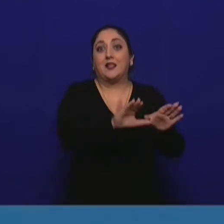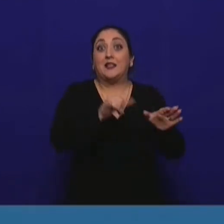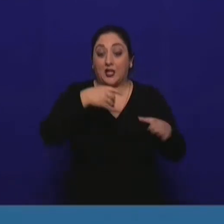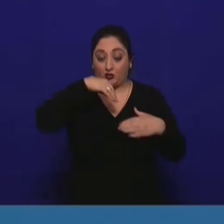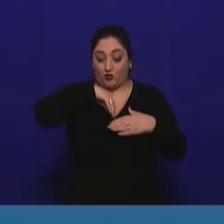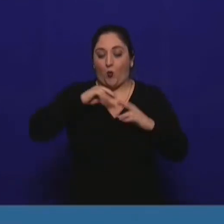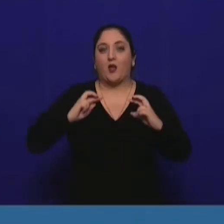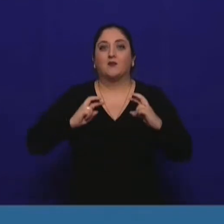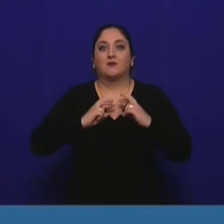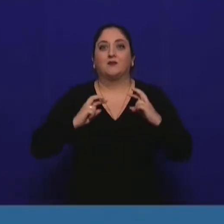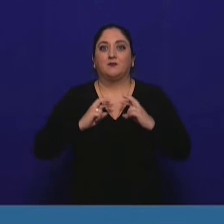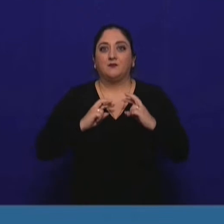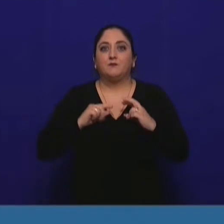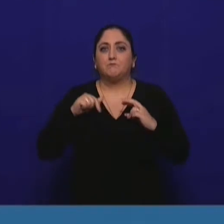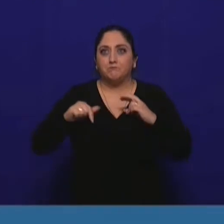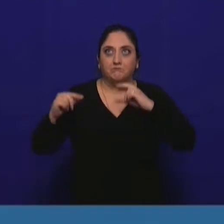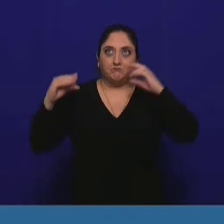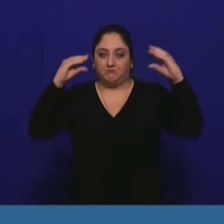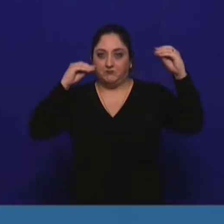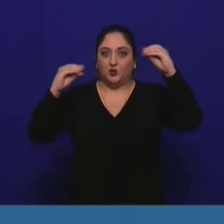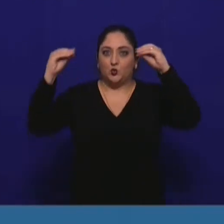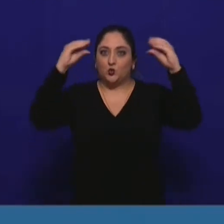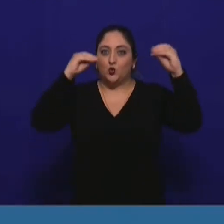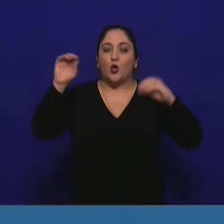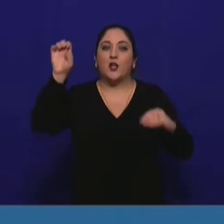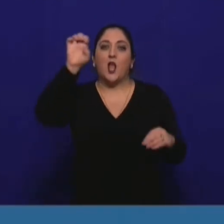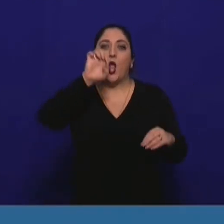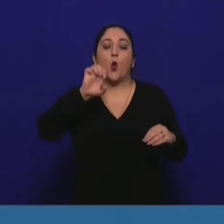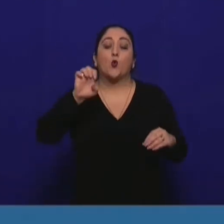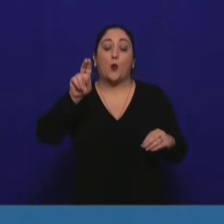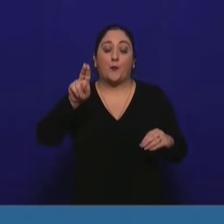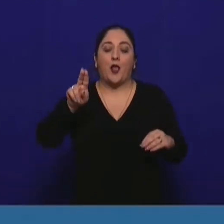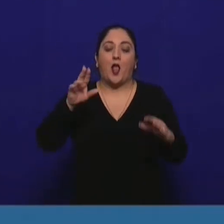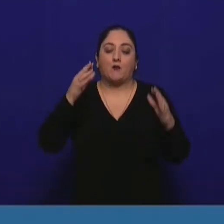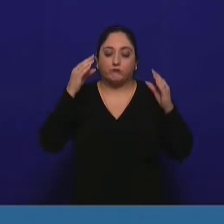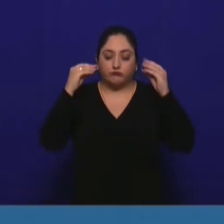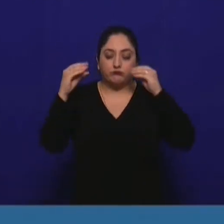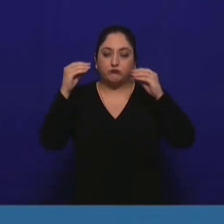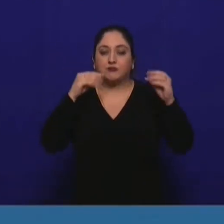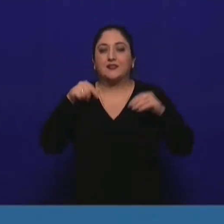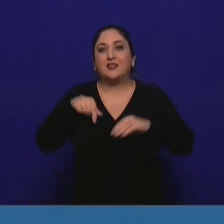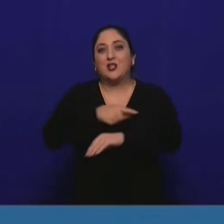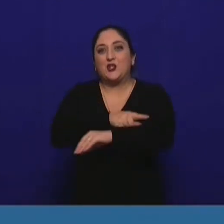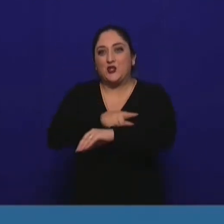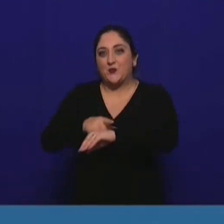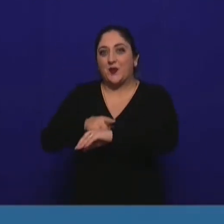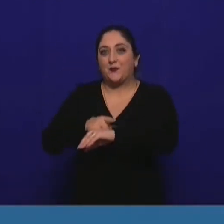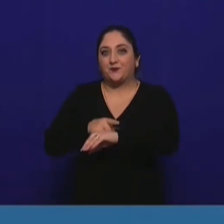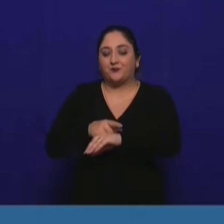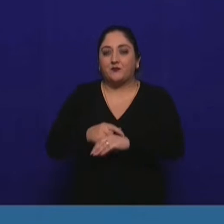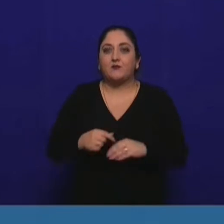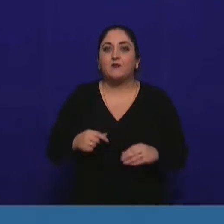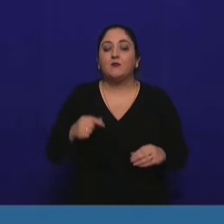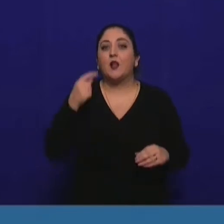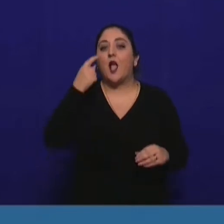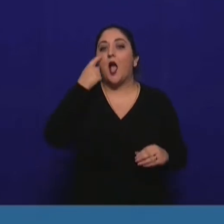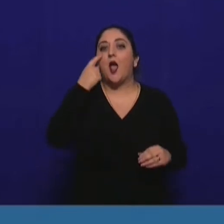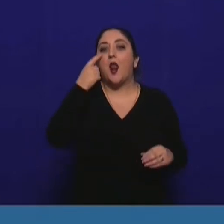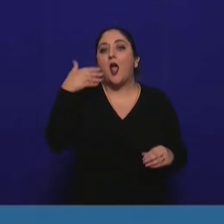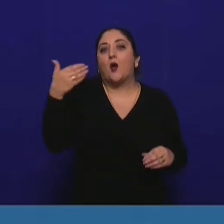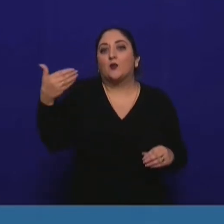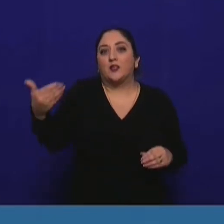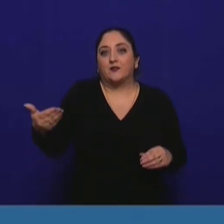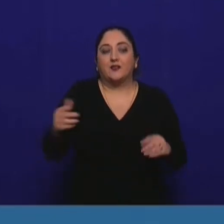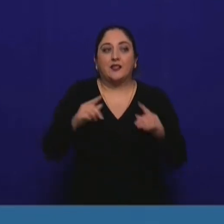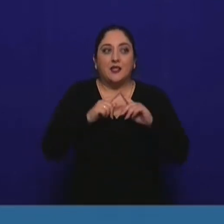fuq livell Ewropej ukoll, infatti kienet diskussa anke fil-Health Security Meeting li sar din il-ġimgħa u bħalissa